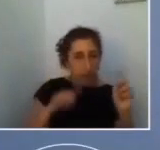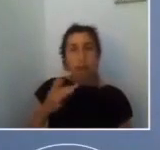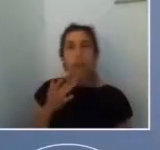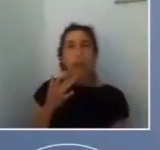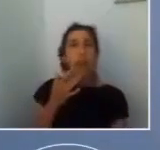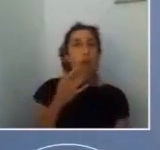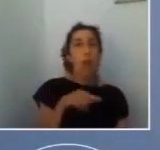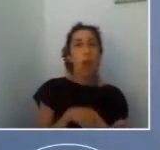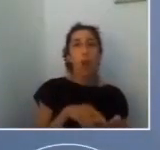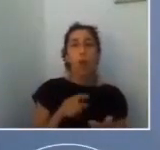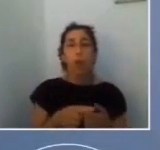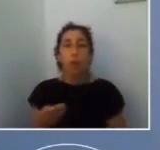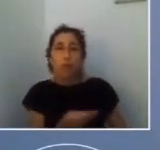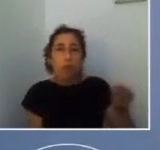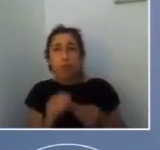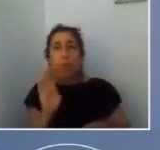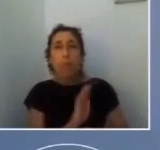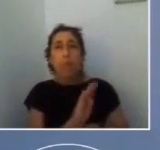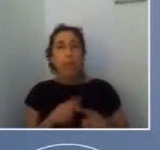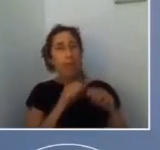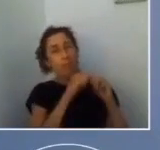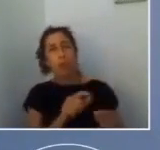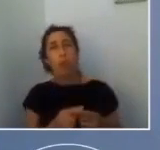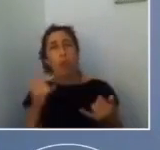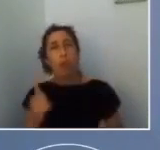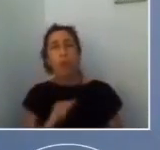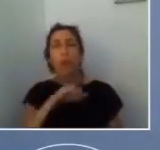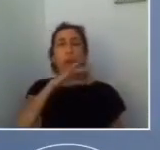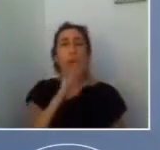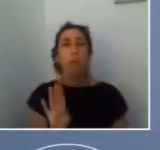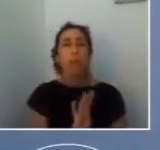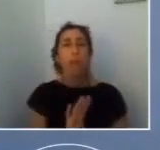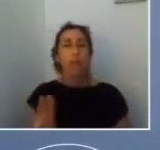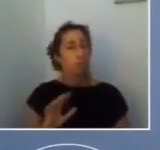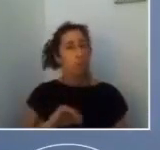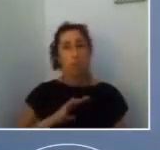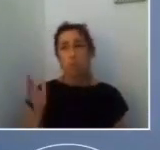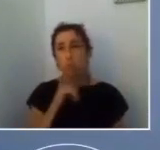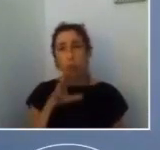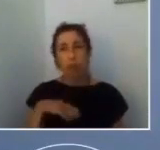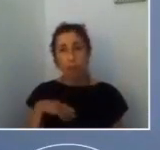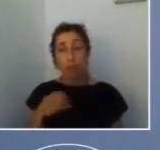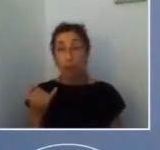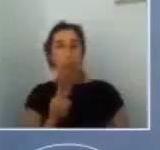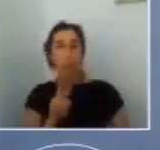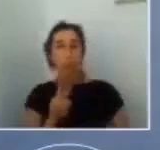This lawsuit specifically charges the NRA as a whole, in addition to four individual defendants.